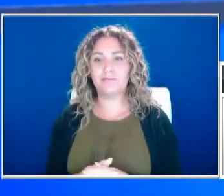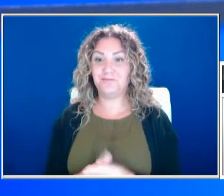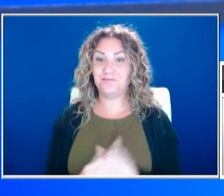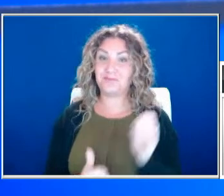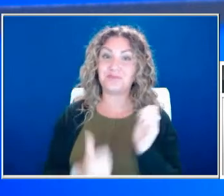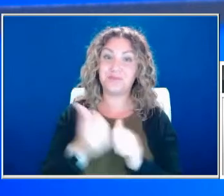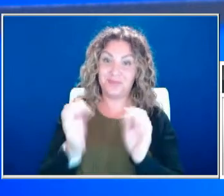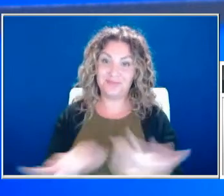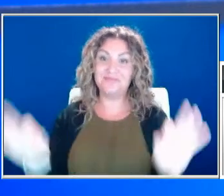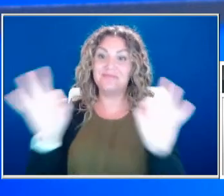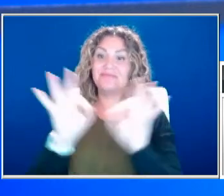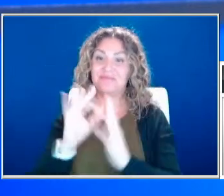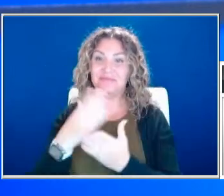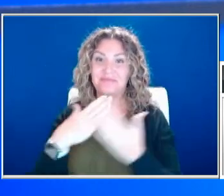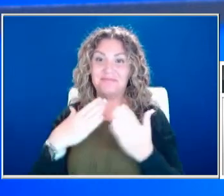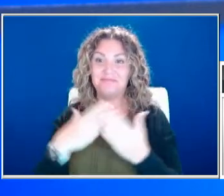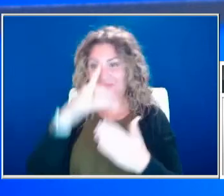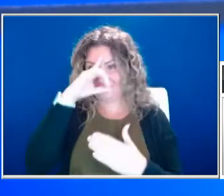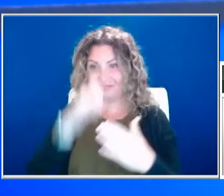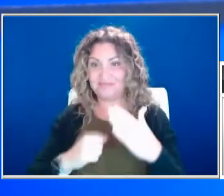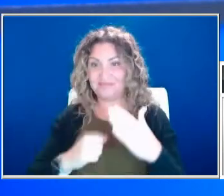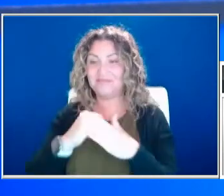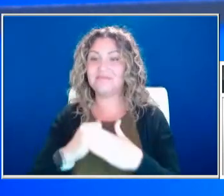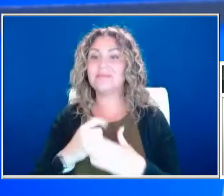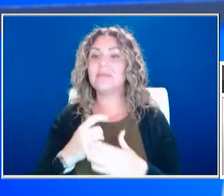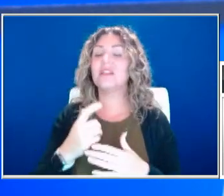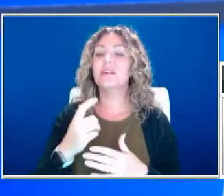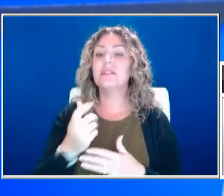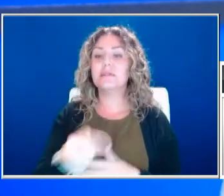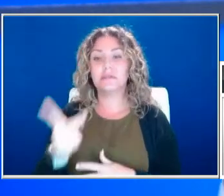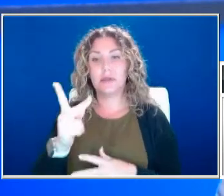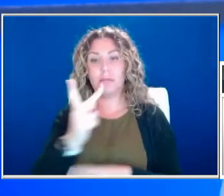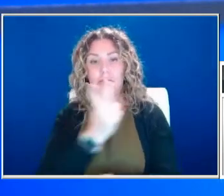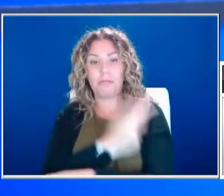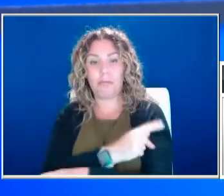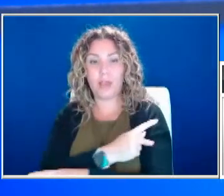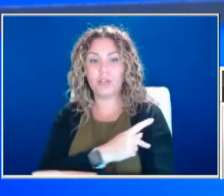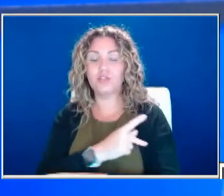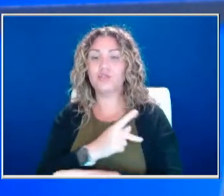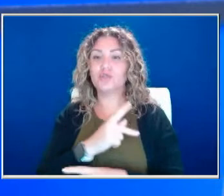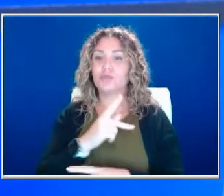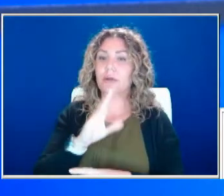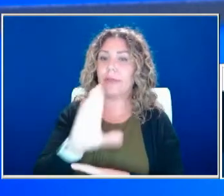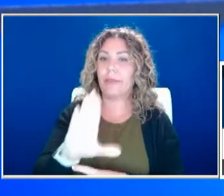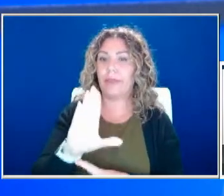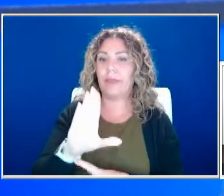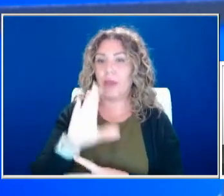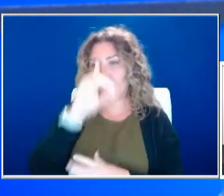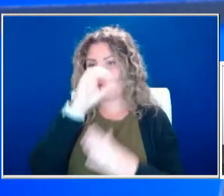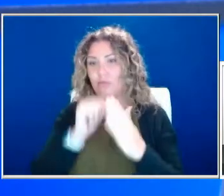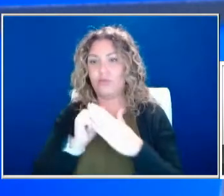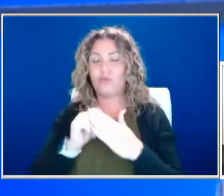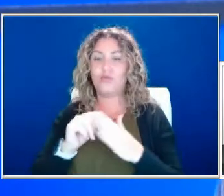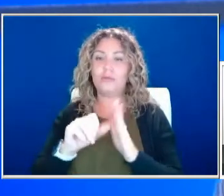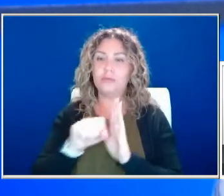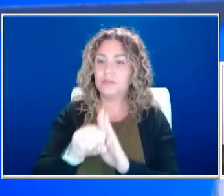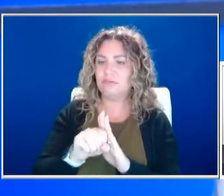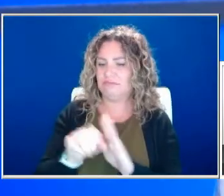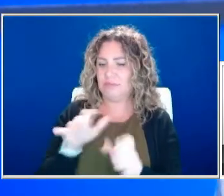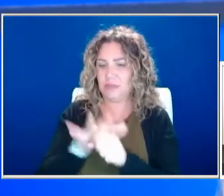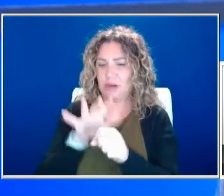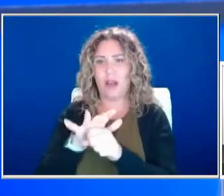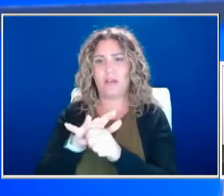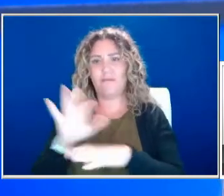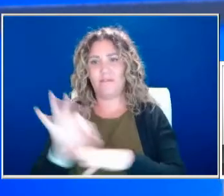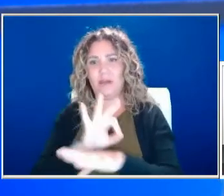having a stroke, is that some patients, when they're having their stroke symptoms, they still have enough function that they can get communication